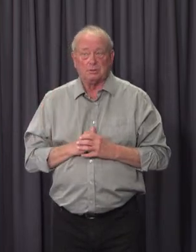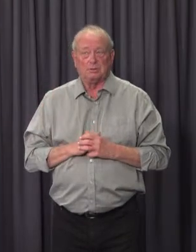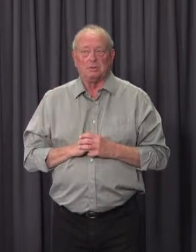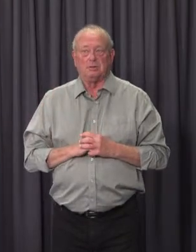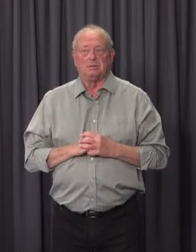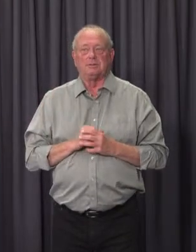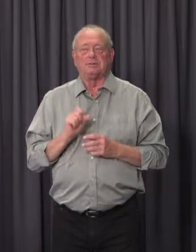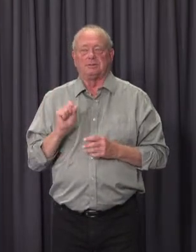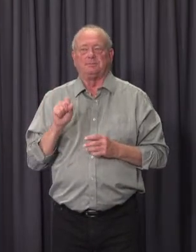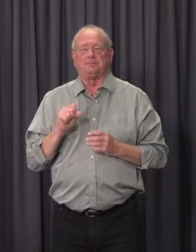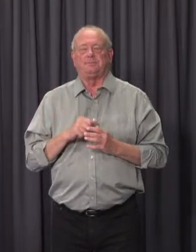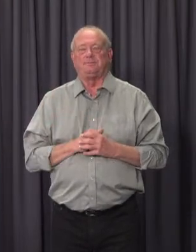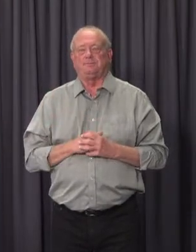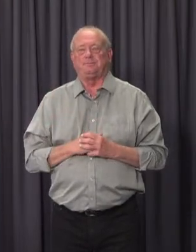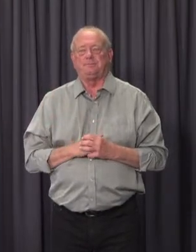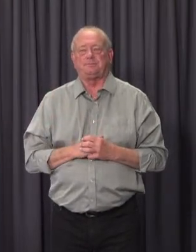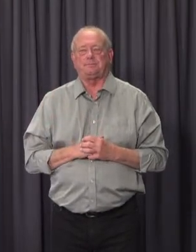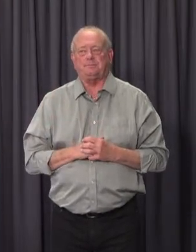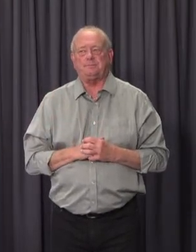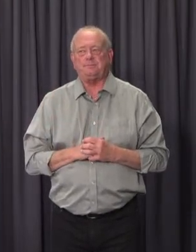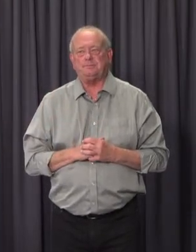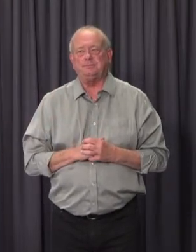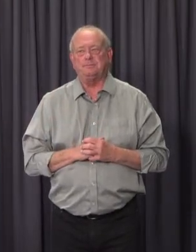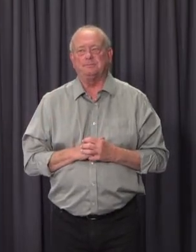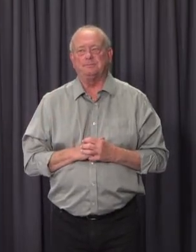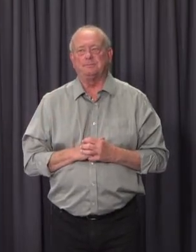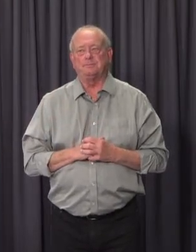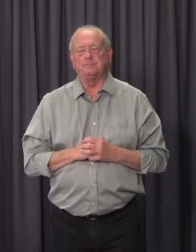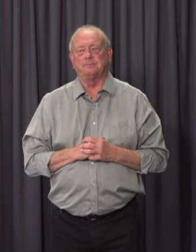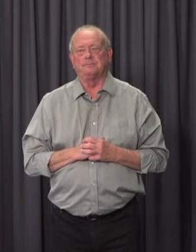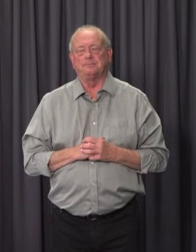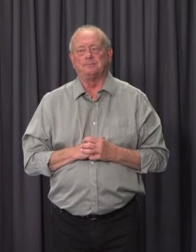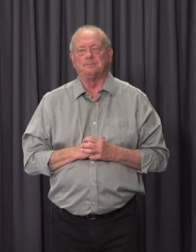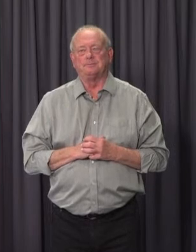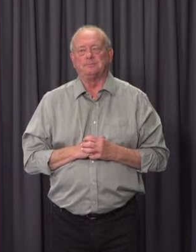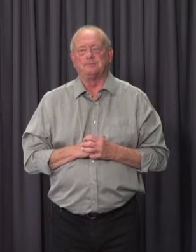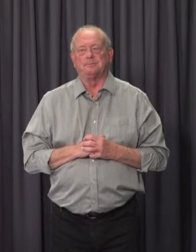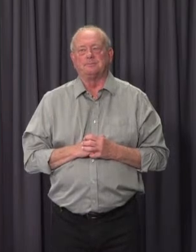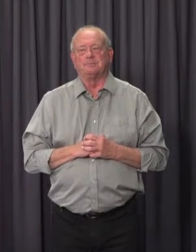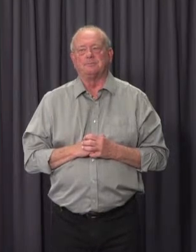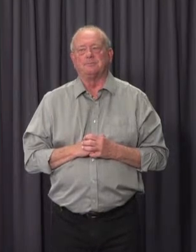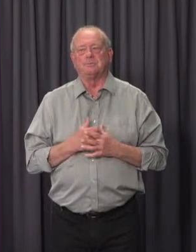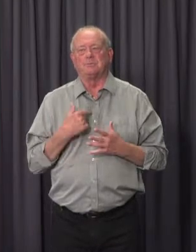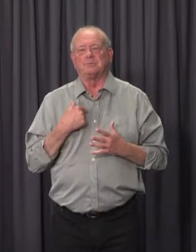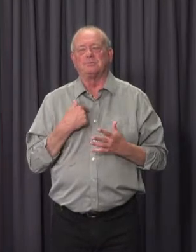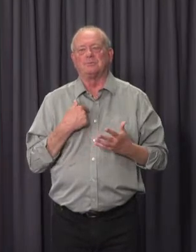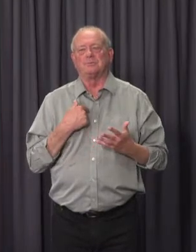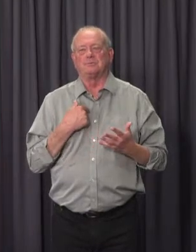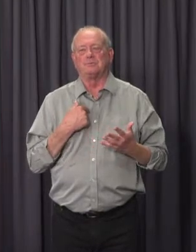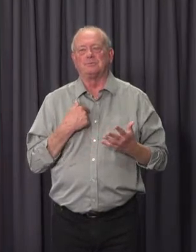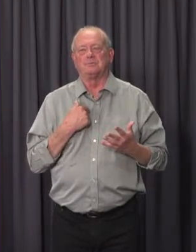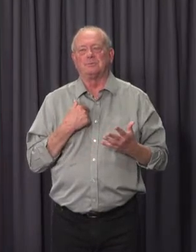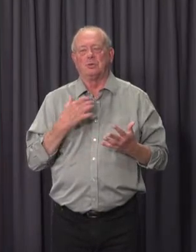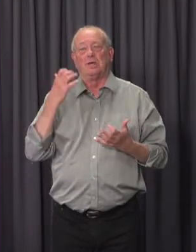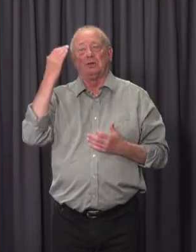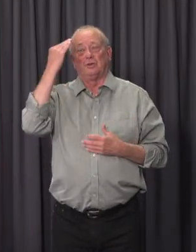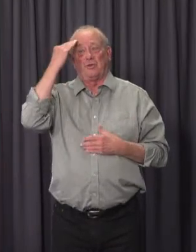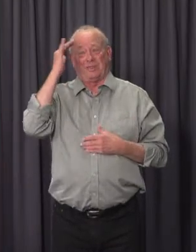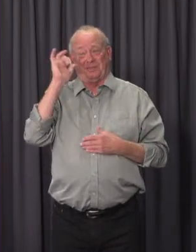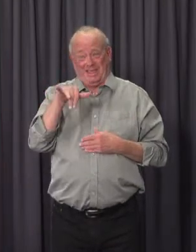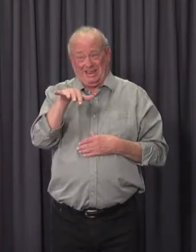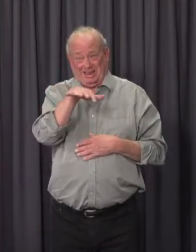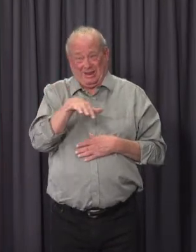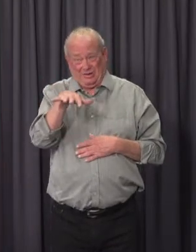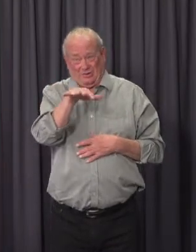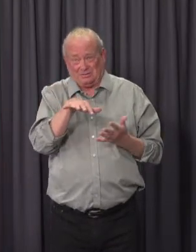Yeah, maybe I could just ask, I guess, what you think the biggest factor for the change there was, whether it was the efforts